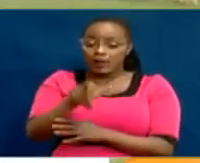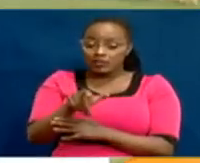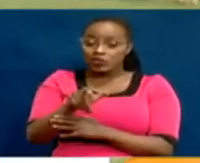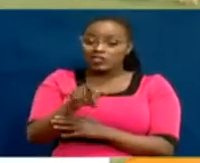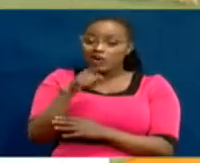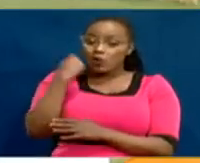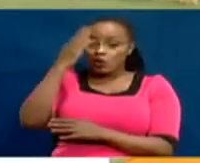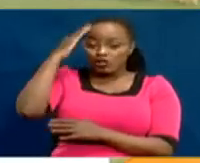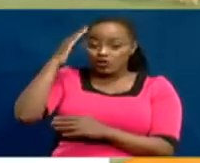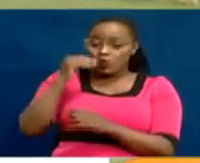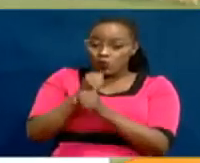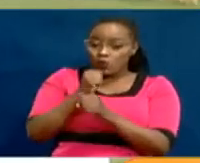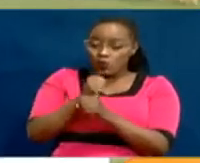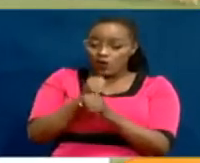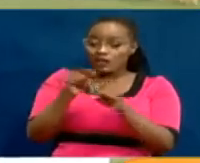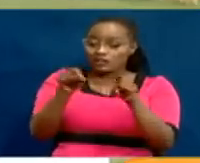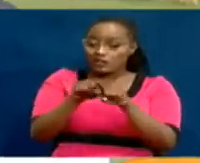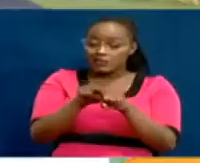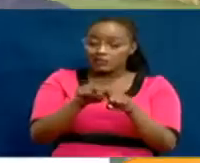that I know who deals in